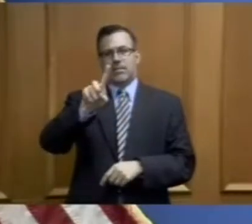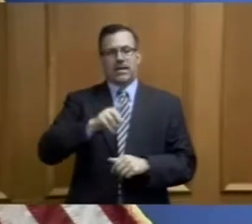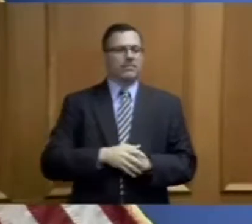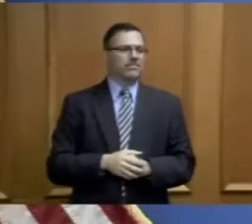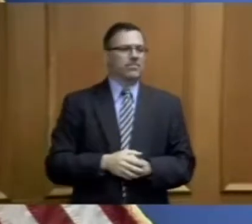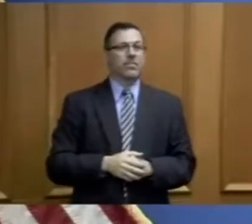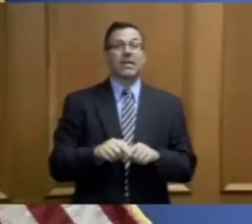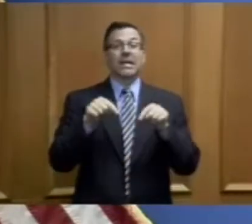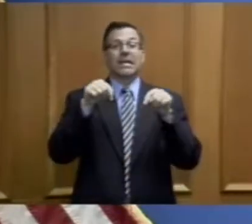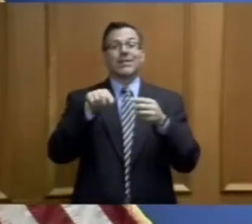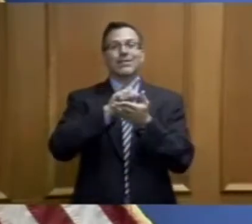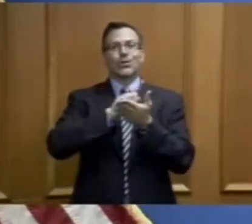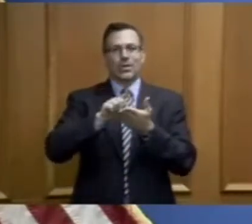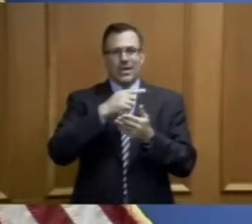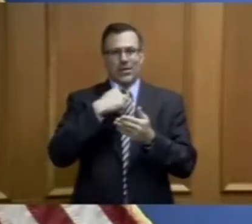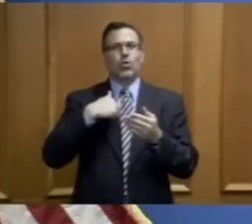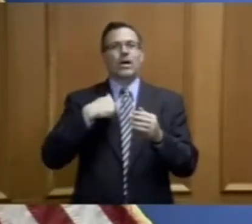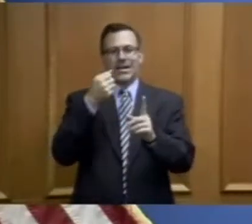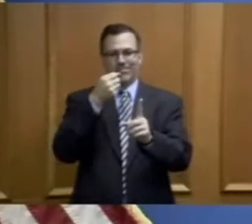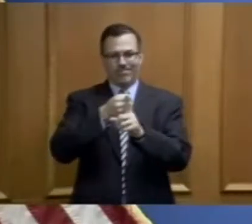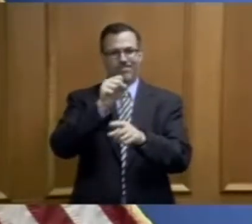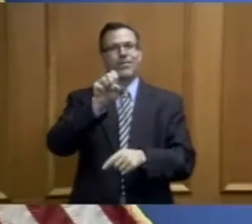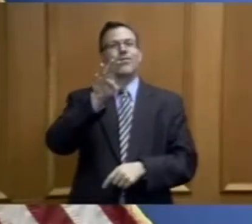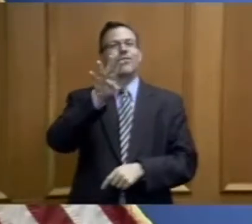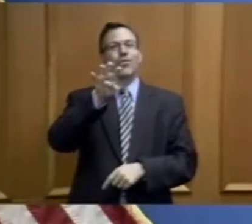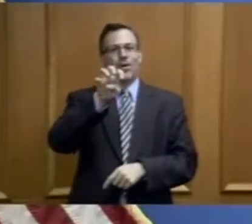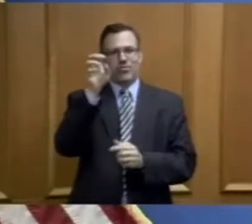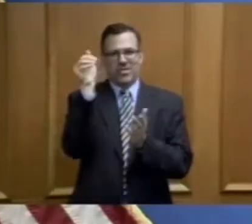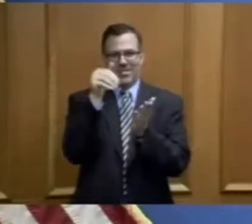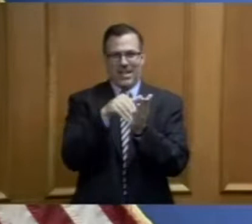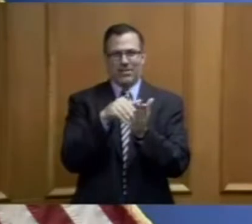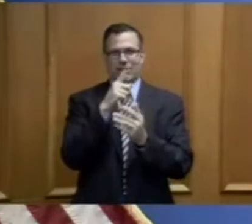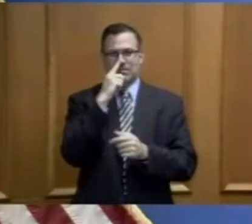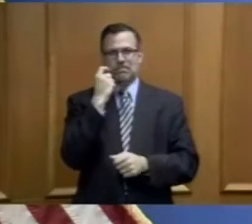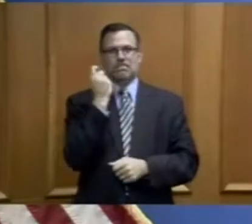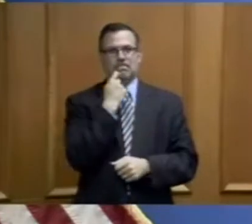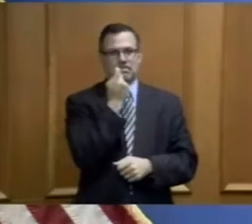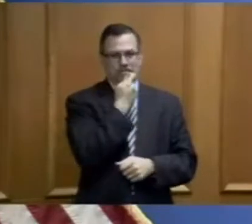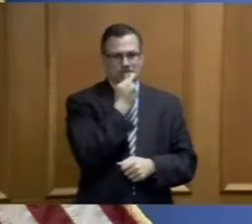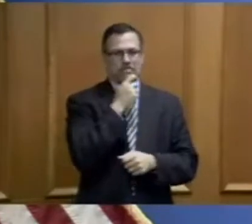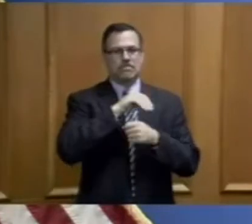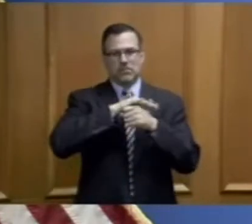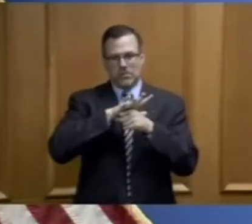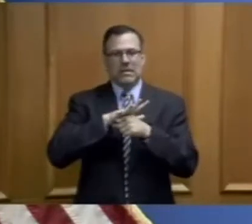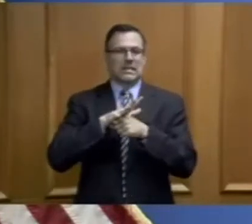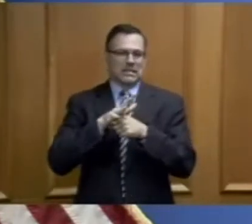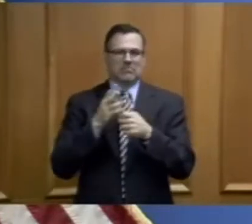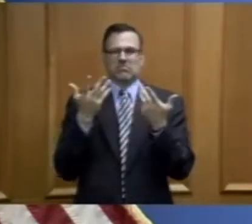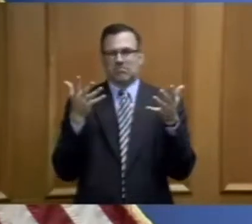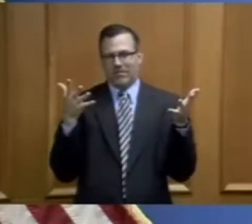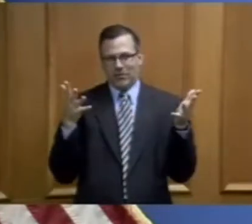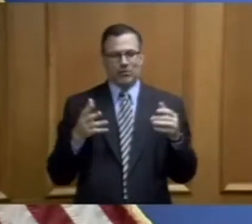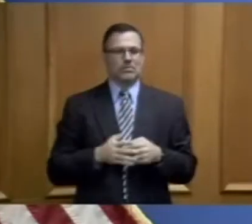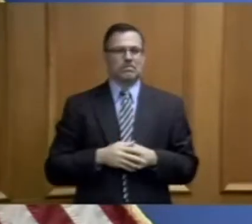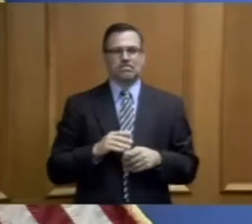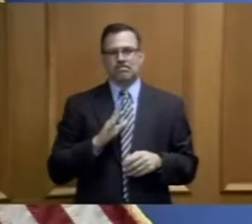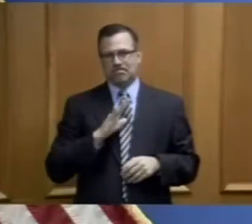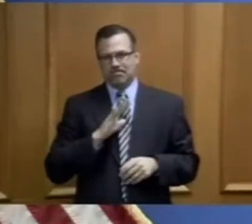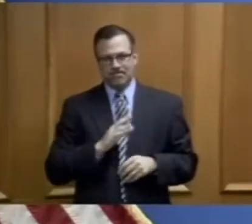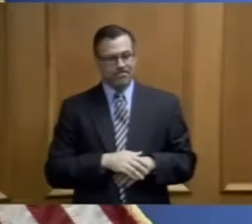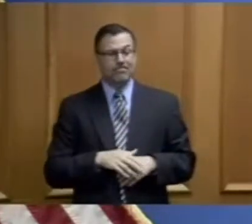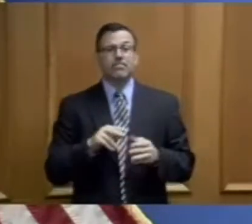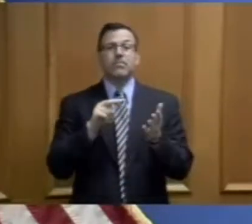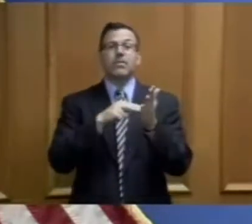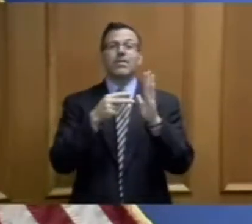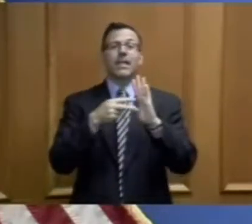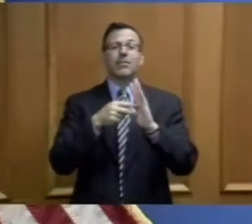in testing. 400,000 tests have been administered, COVID-19 tests in this state. That means that